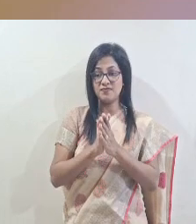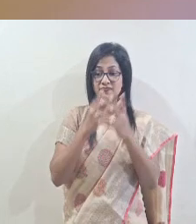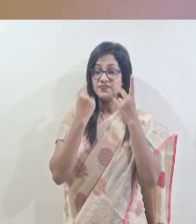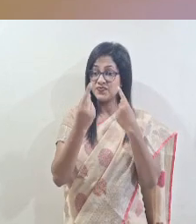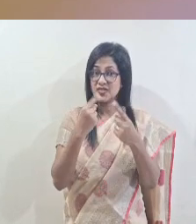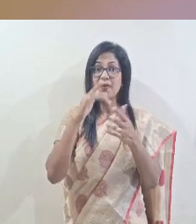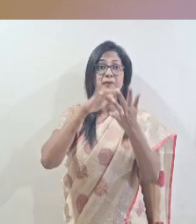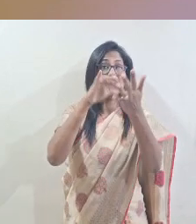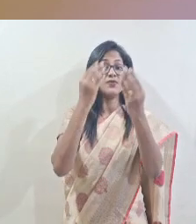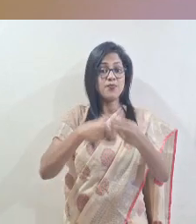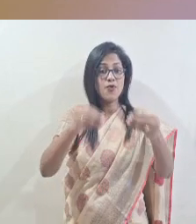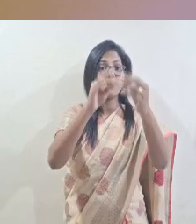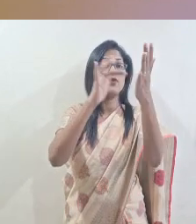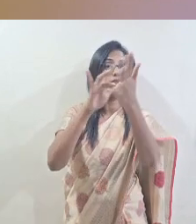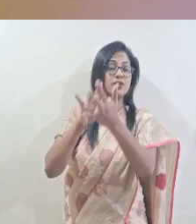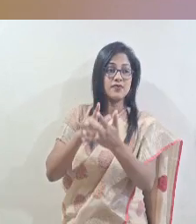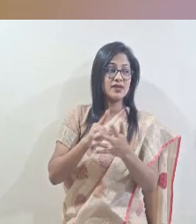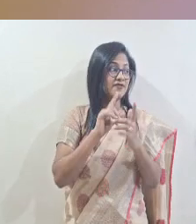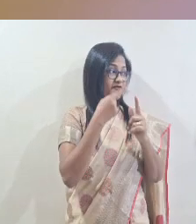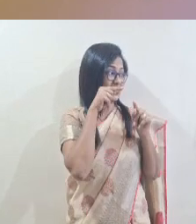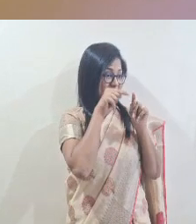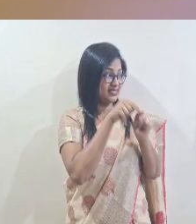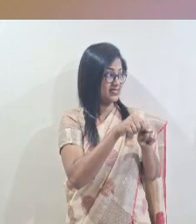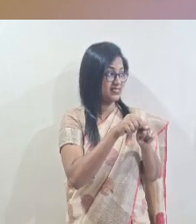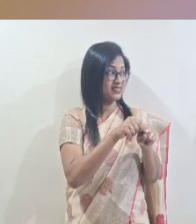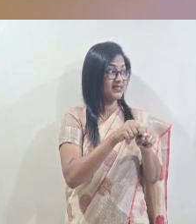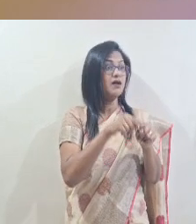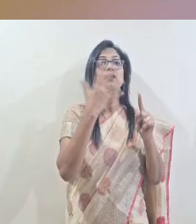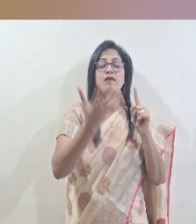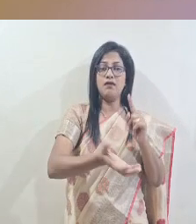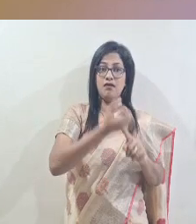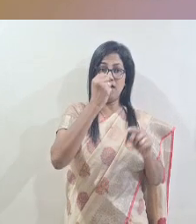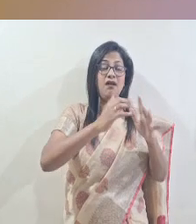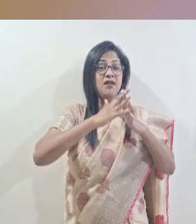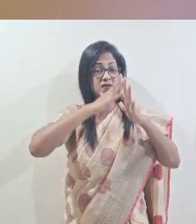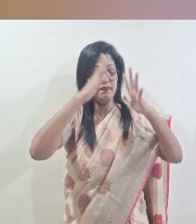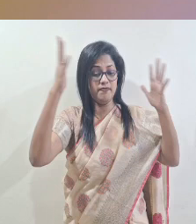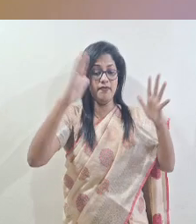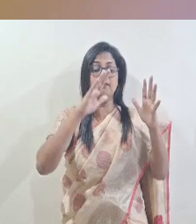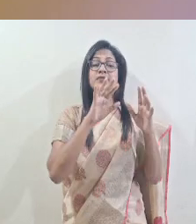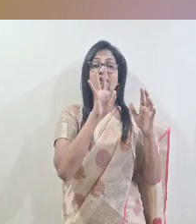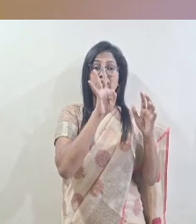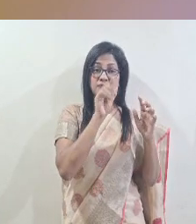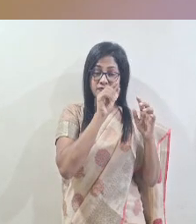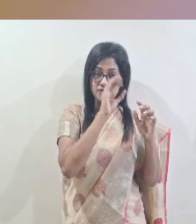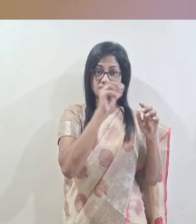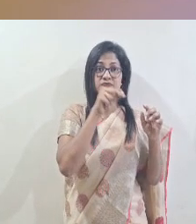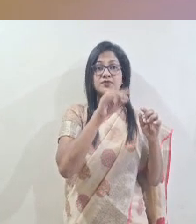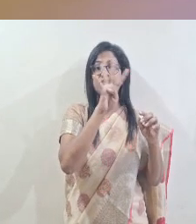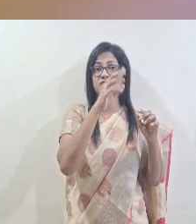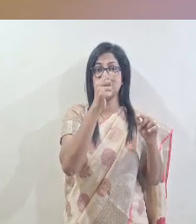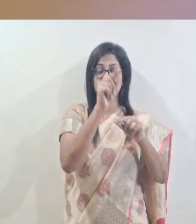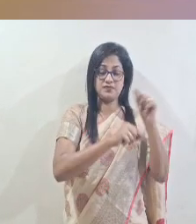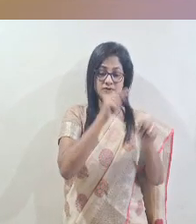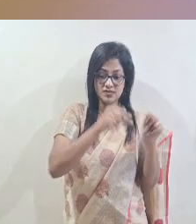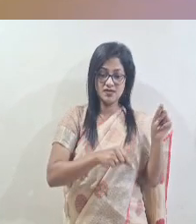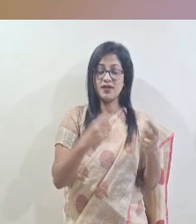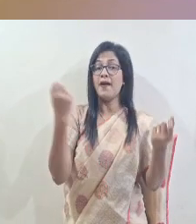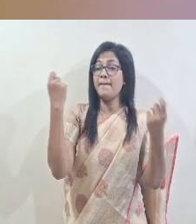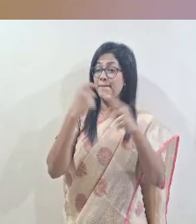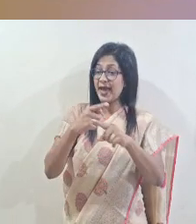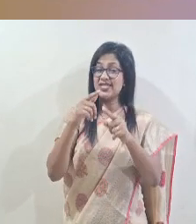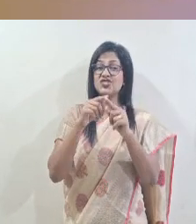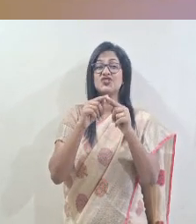falling. So in the first case, we got the highly suitable land of 0.46% and very less suitable land